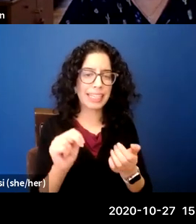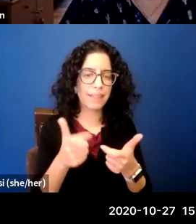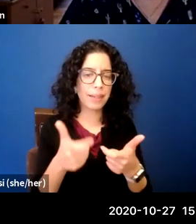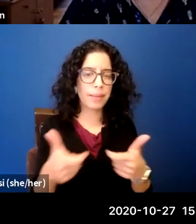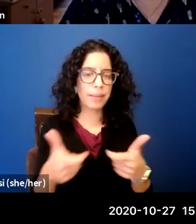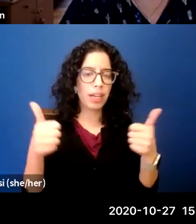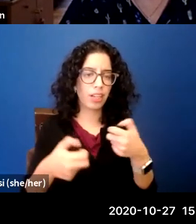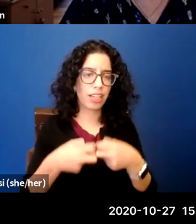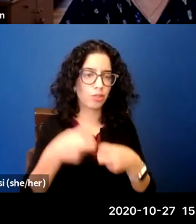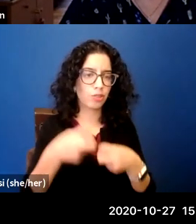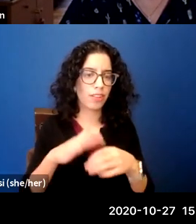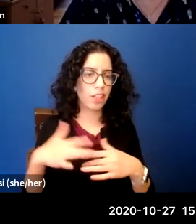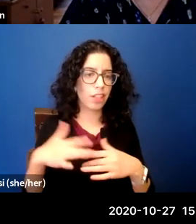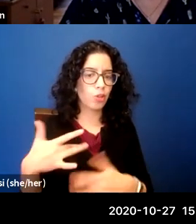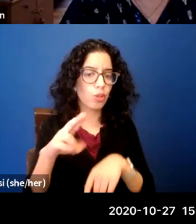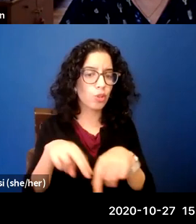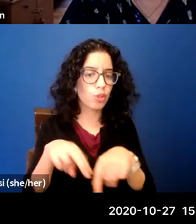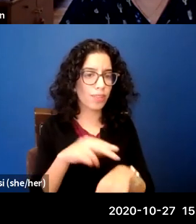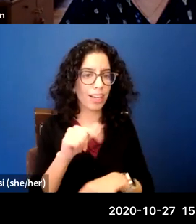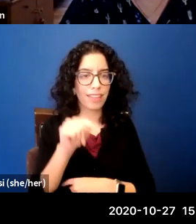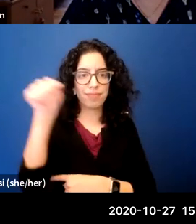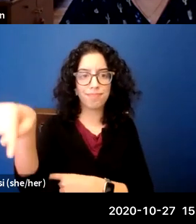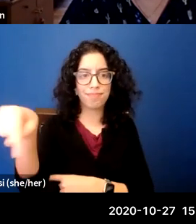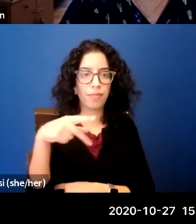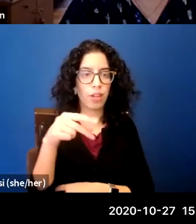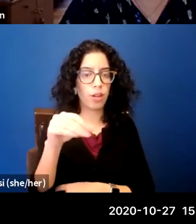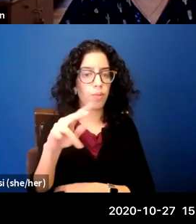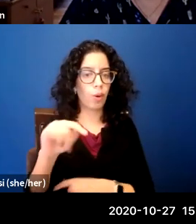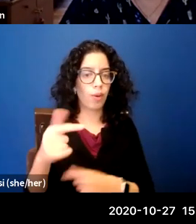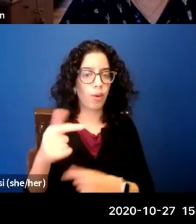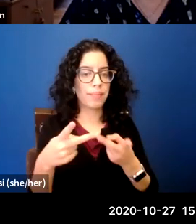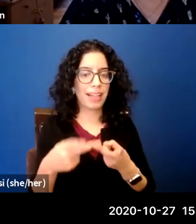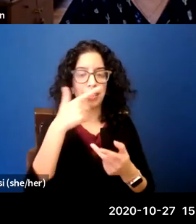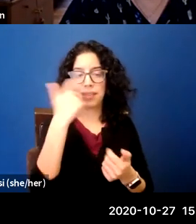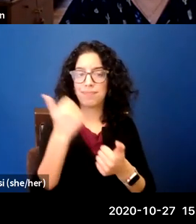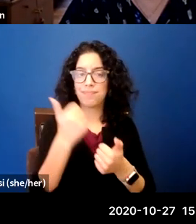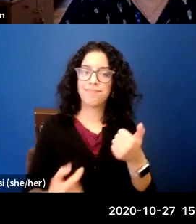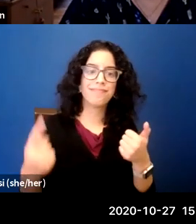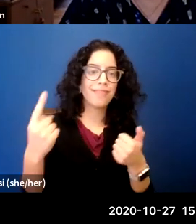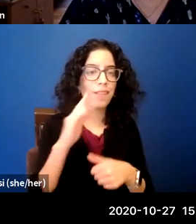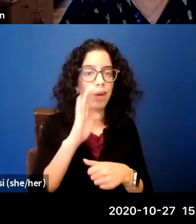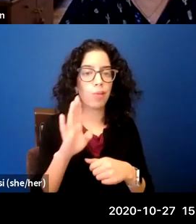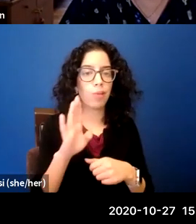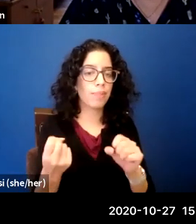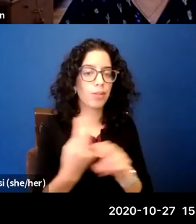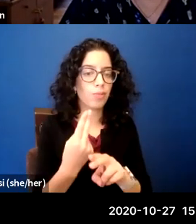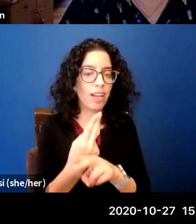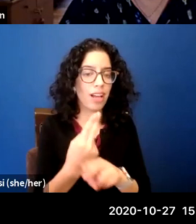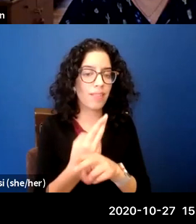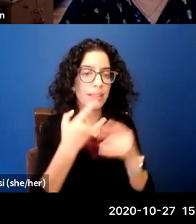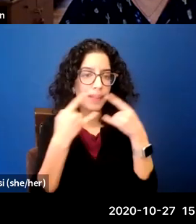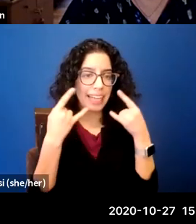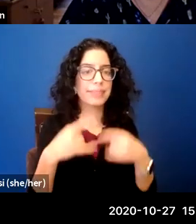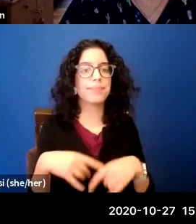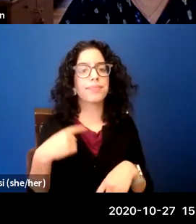person votes in person, communication can be an even bigger issue than usual at the polling place